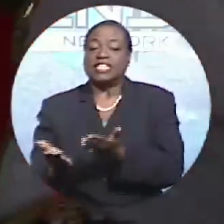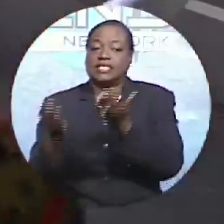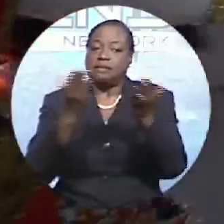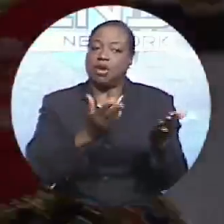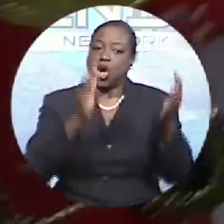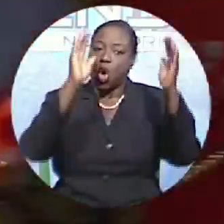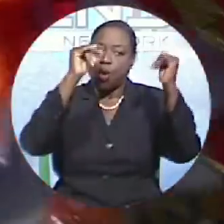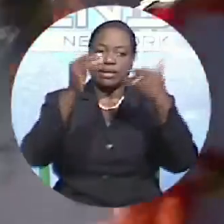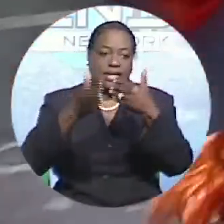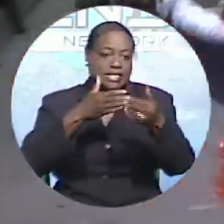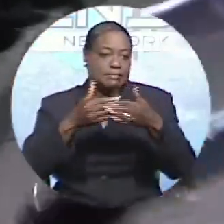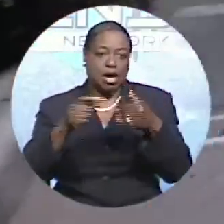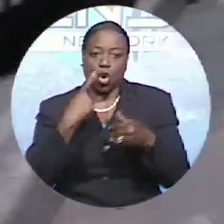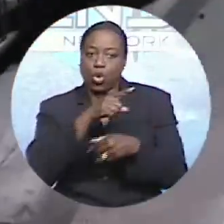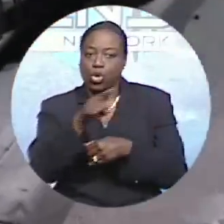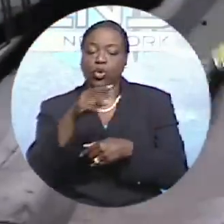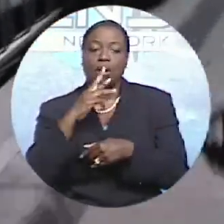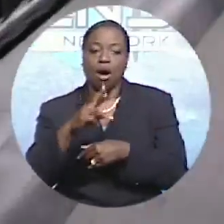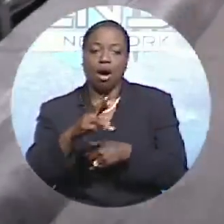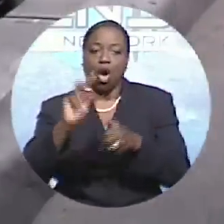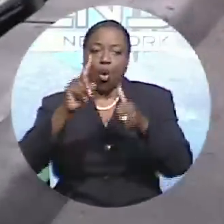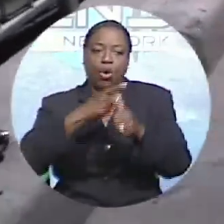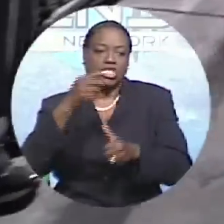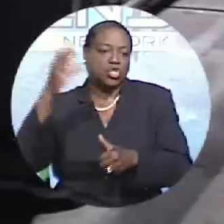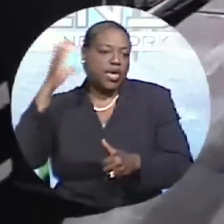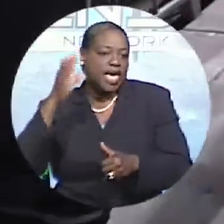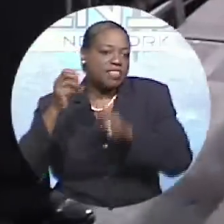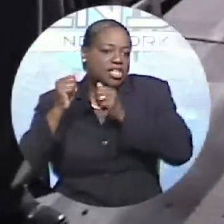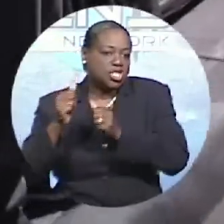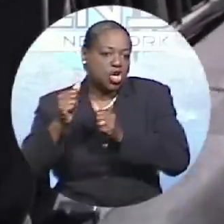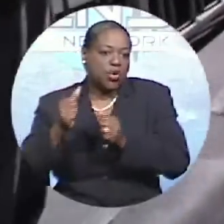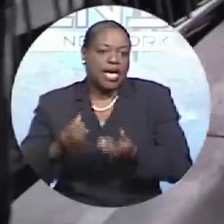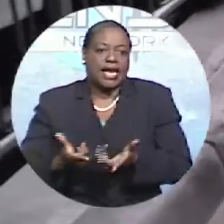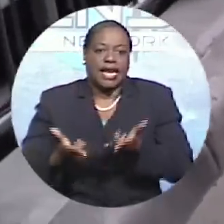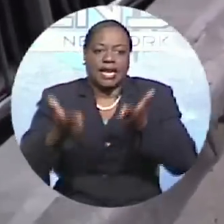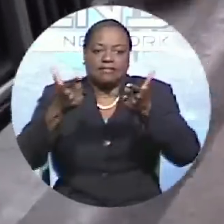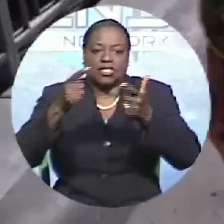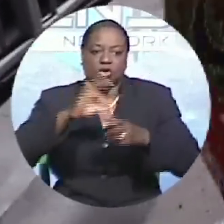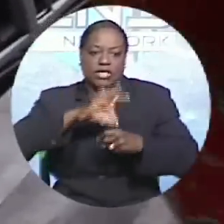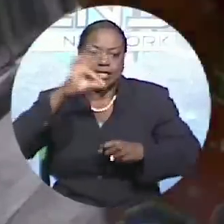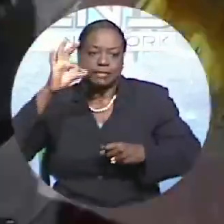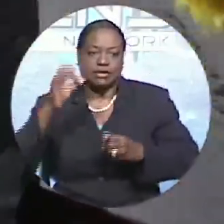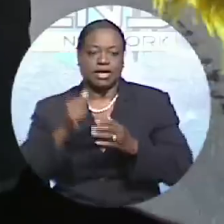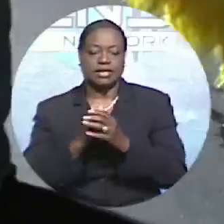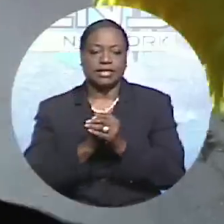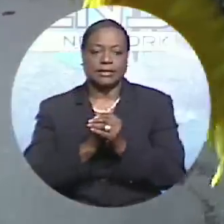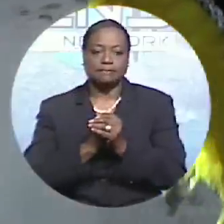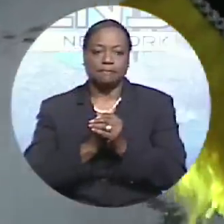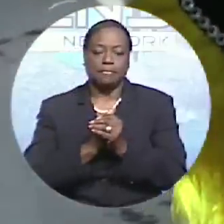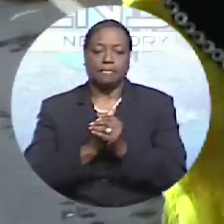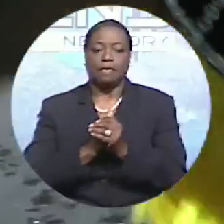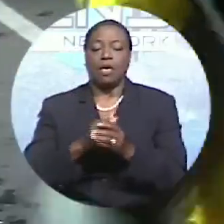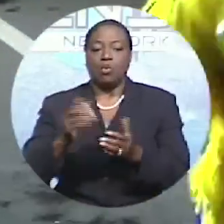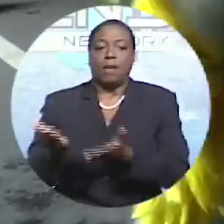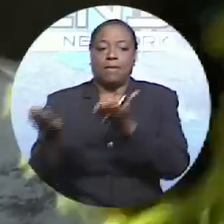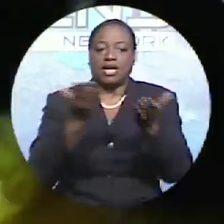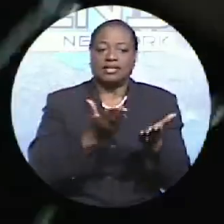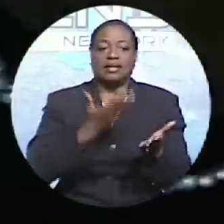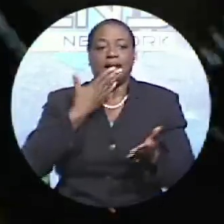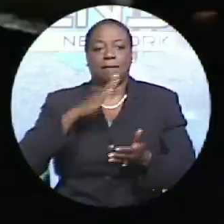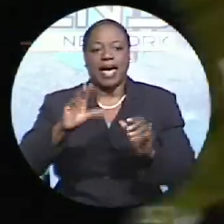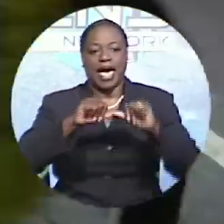are human, this Junkanoo sort of lifts your spirit. So we brought it into the what we call the bad area of this town,